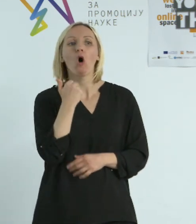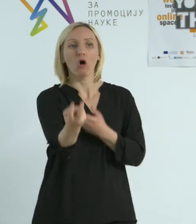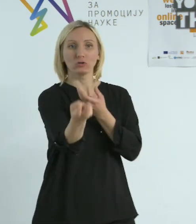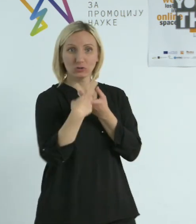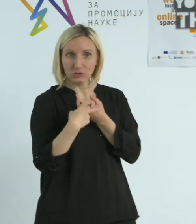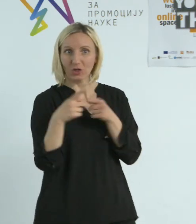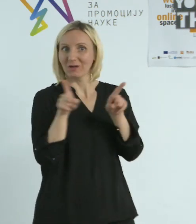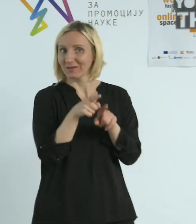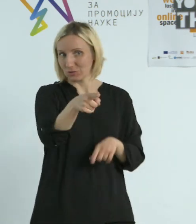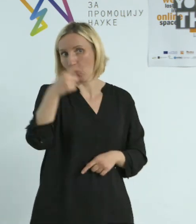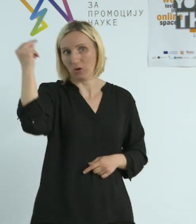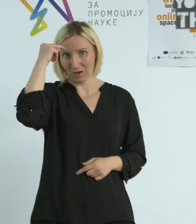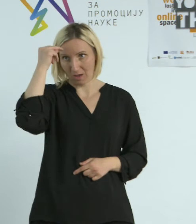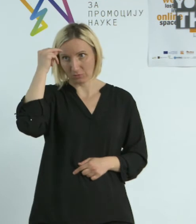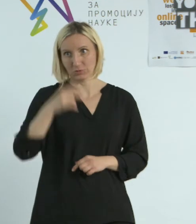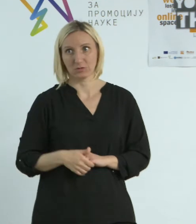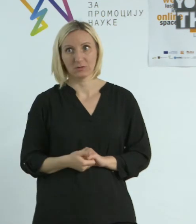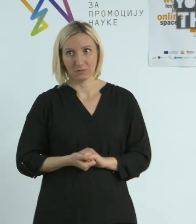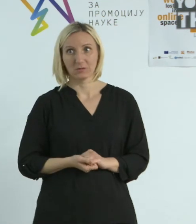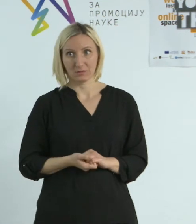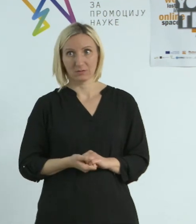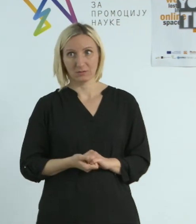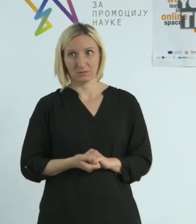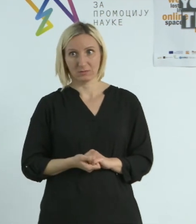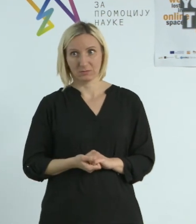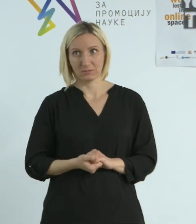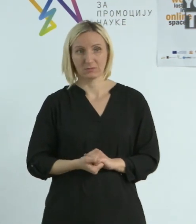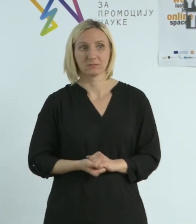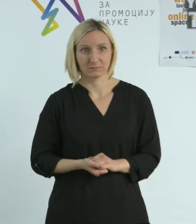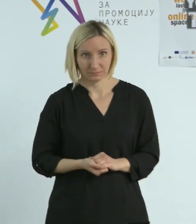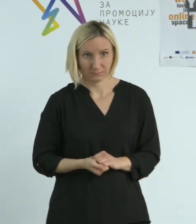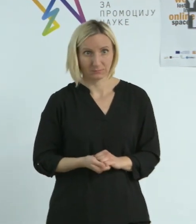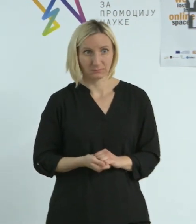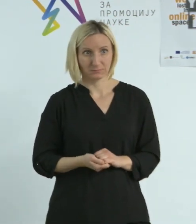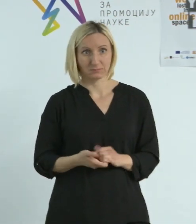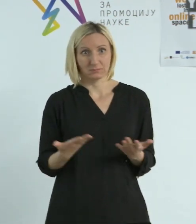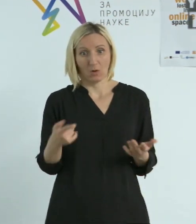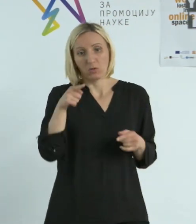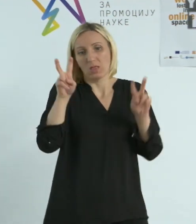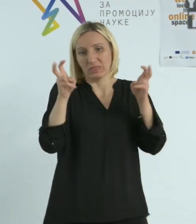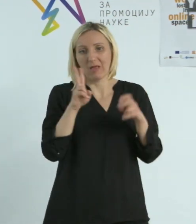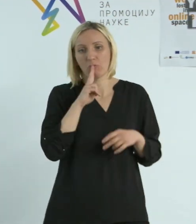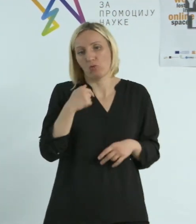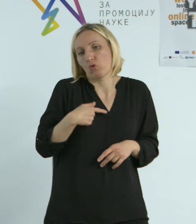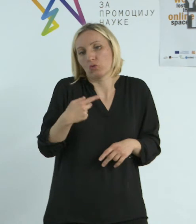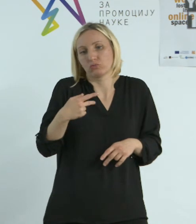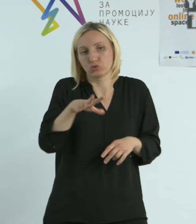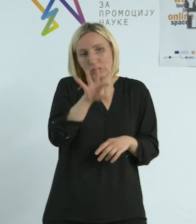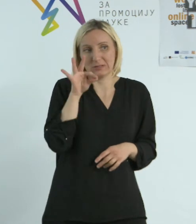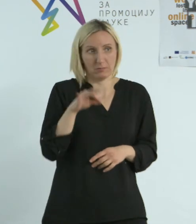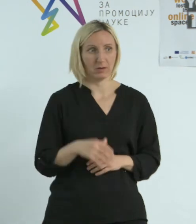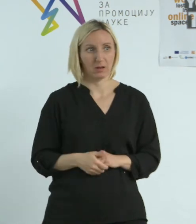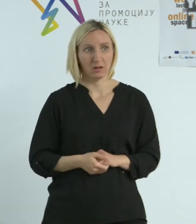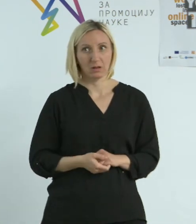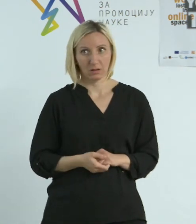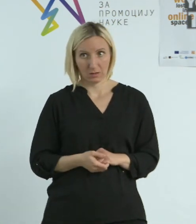some kind of way to learn the subject that they decided to learn for. And